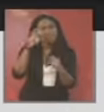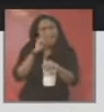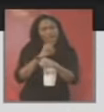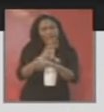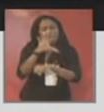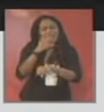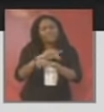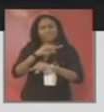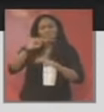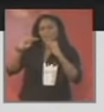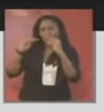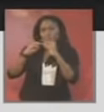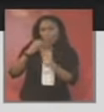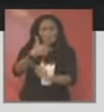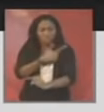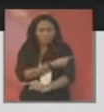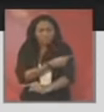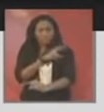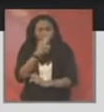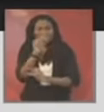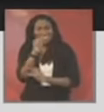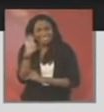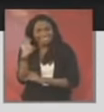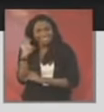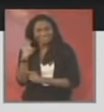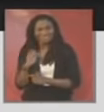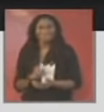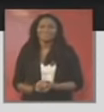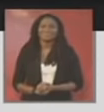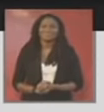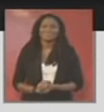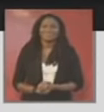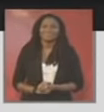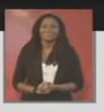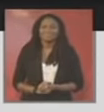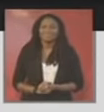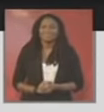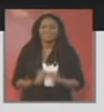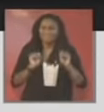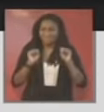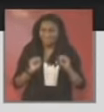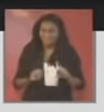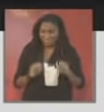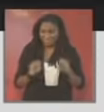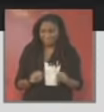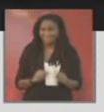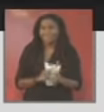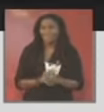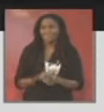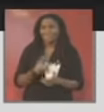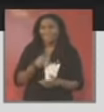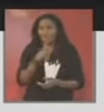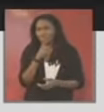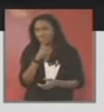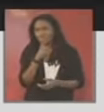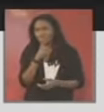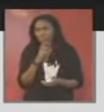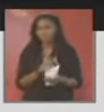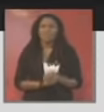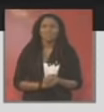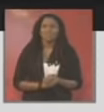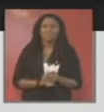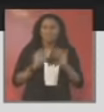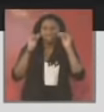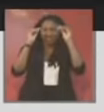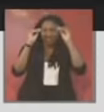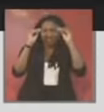of course, to this morning's press conference. I am, as was said in introduction by Ms. Alcantara, I'm Donald Simeon. I'm Professor